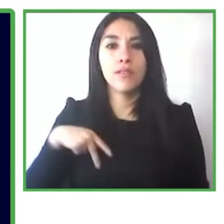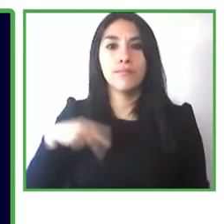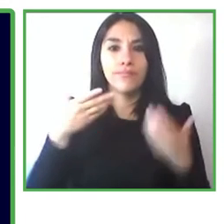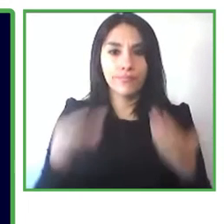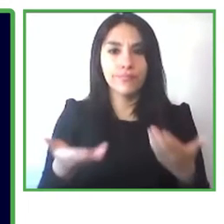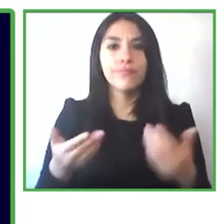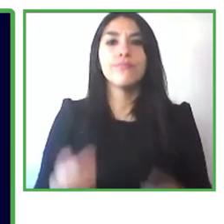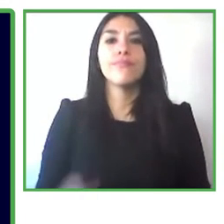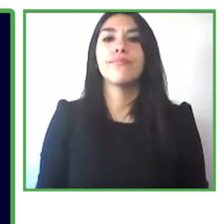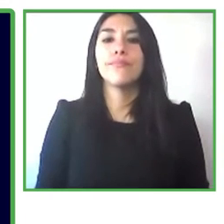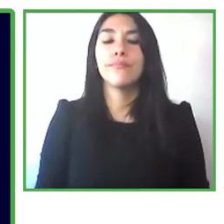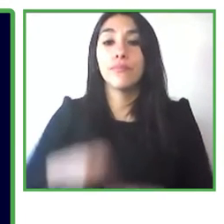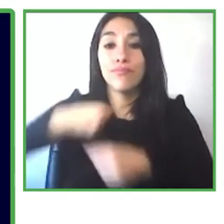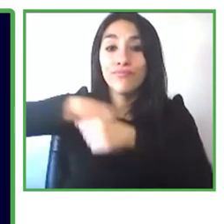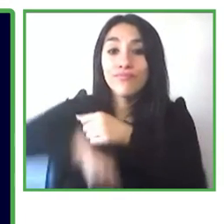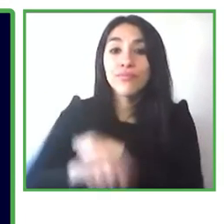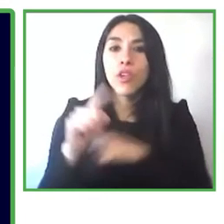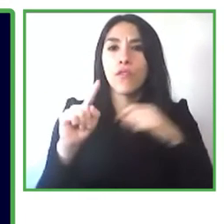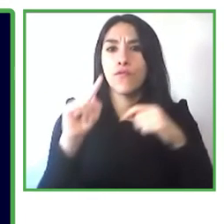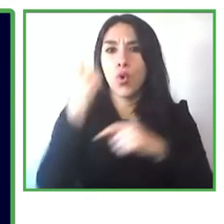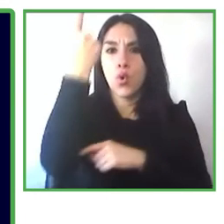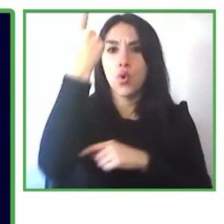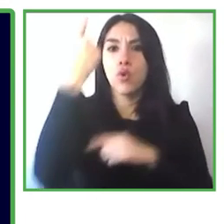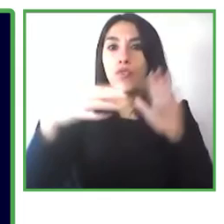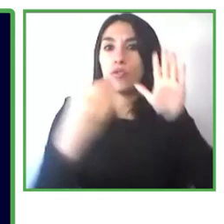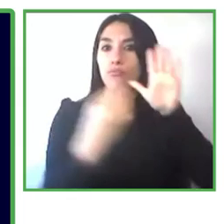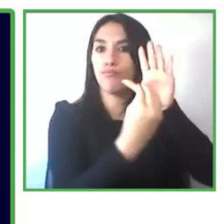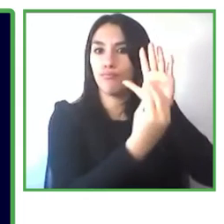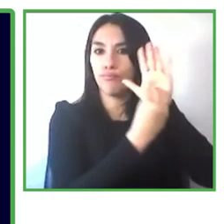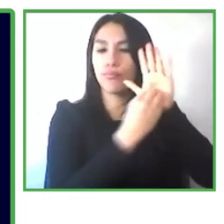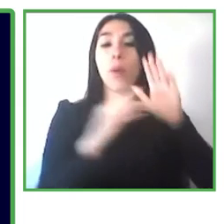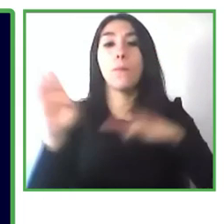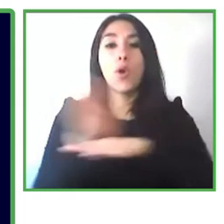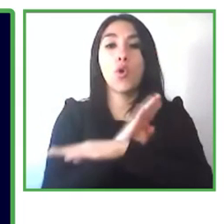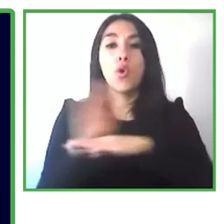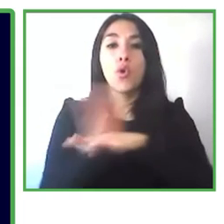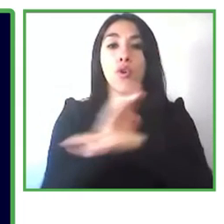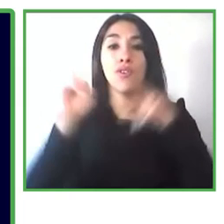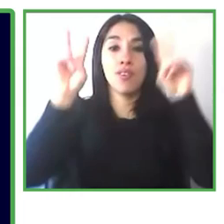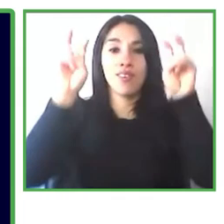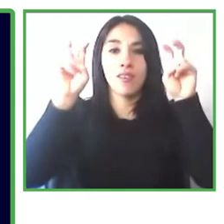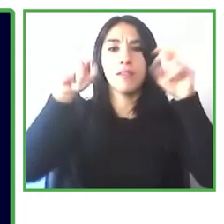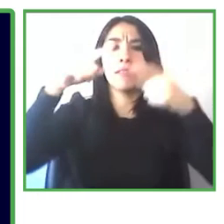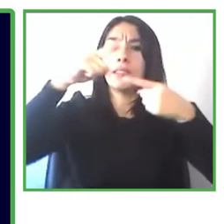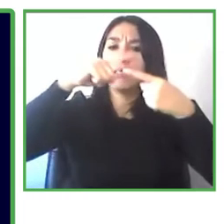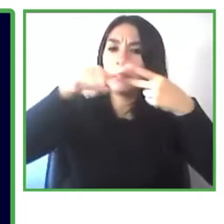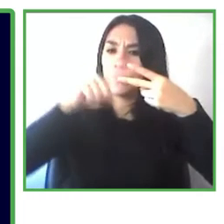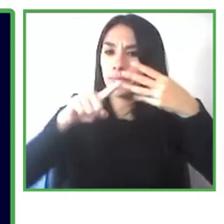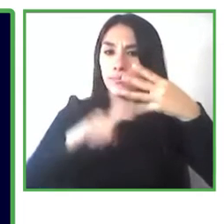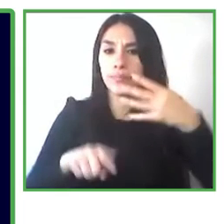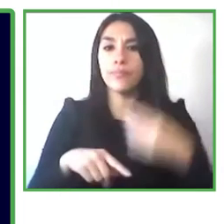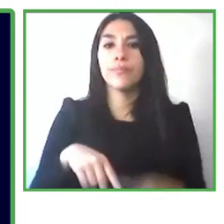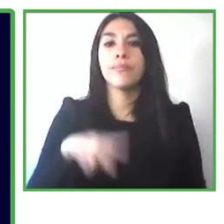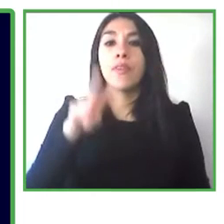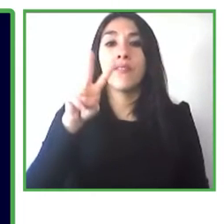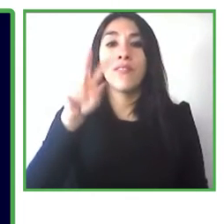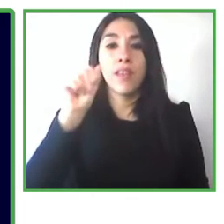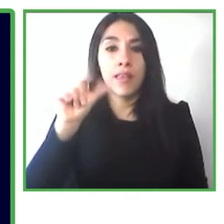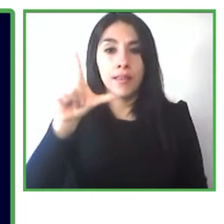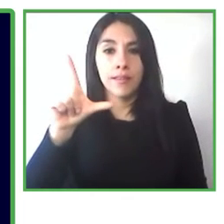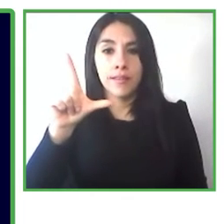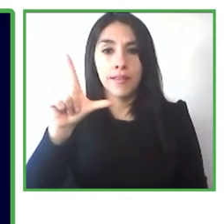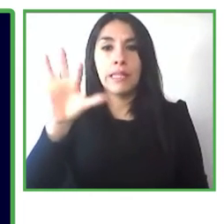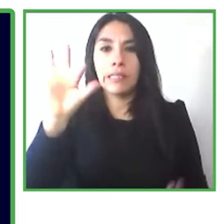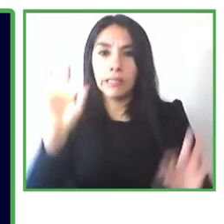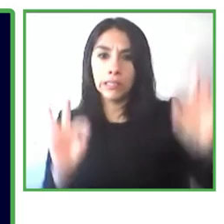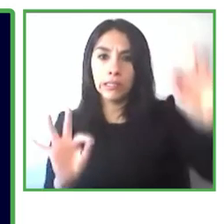is how we got the hallmark Empresa E. This is a system of evaluation of 37 indicators in 5 categories